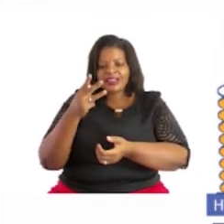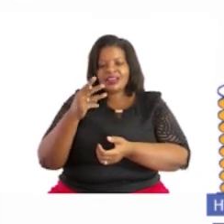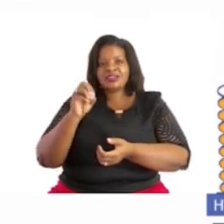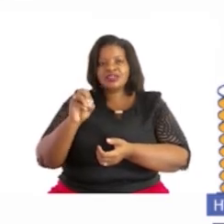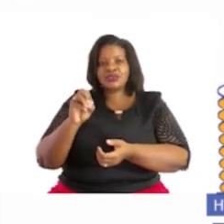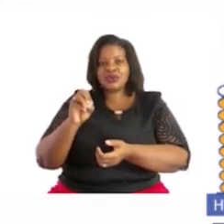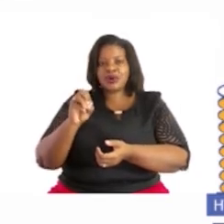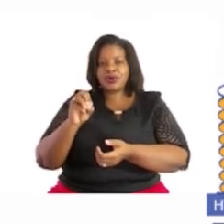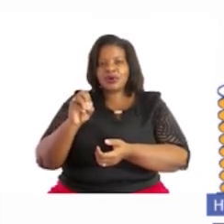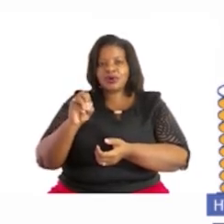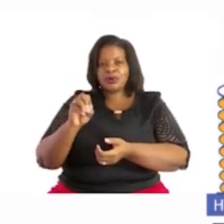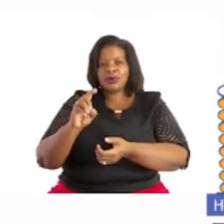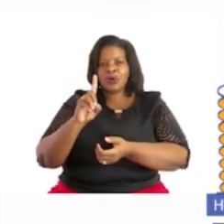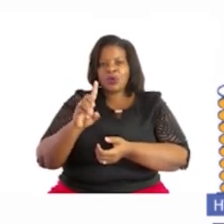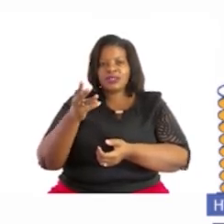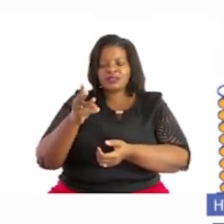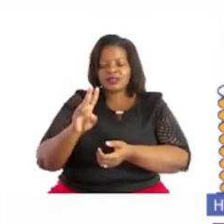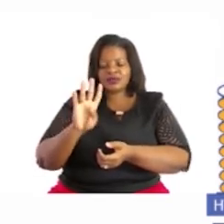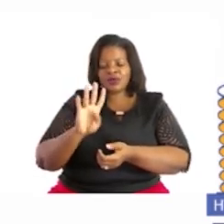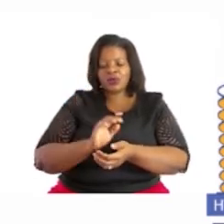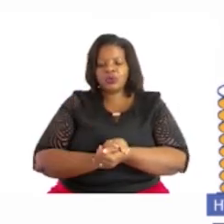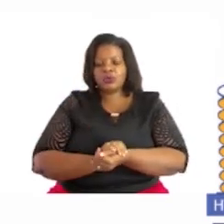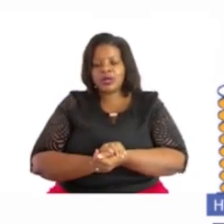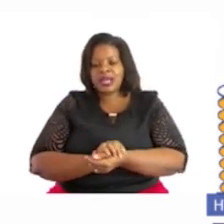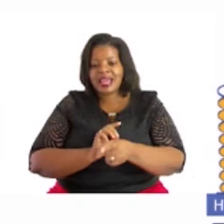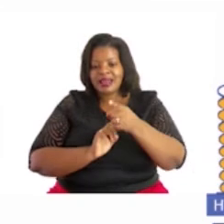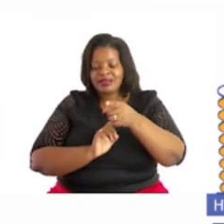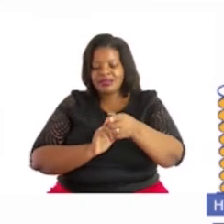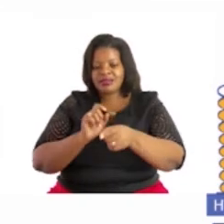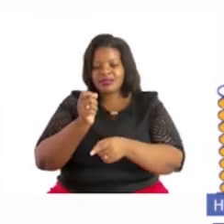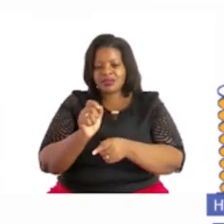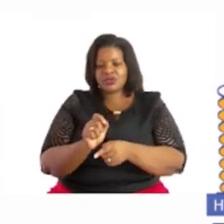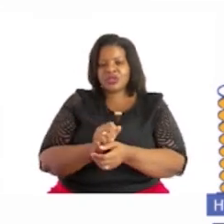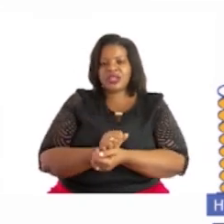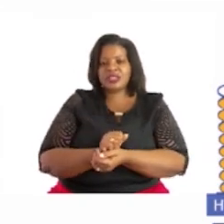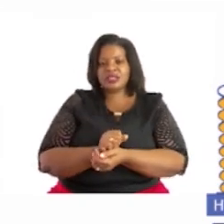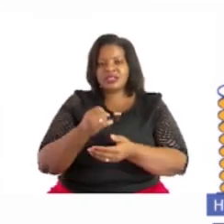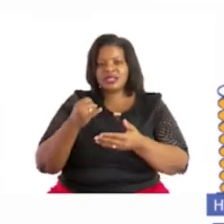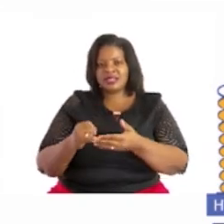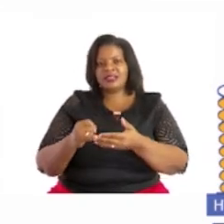830164, and that, to write it in words, is